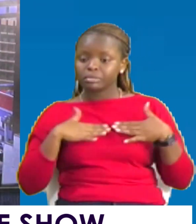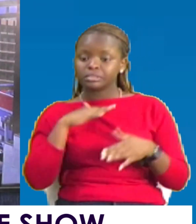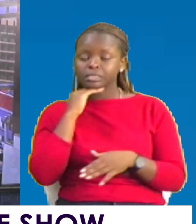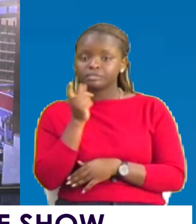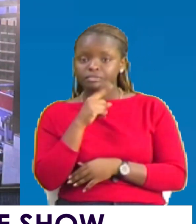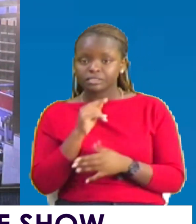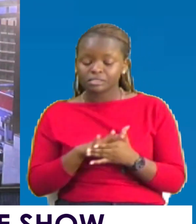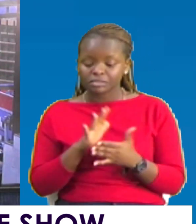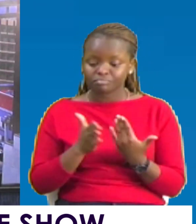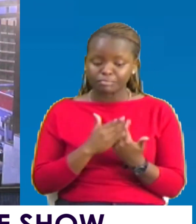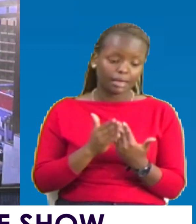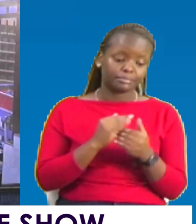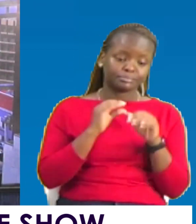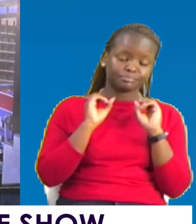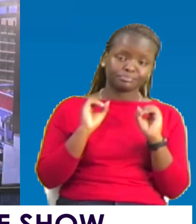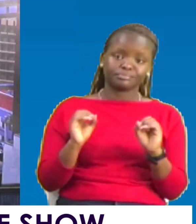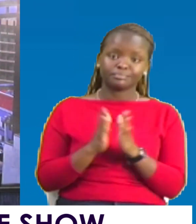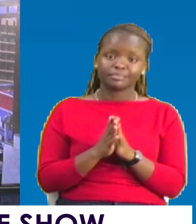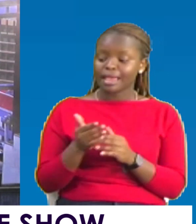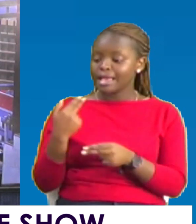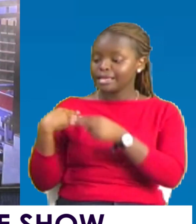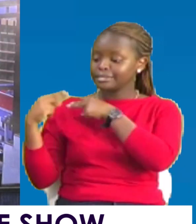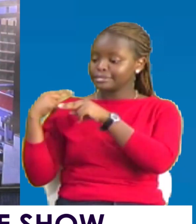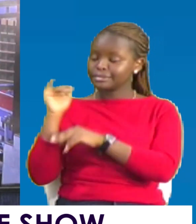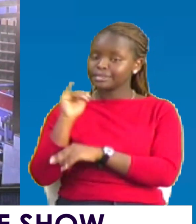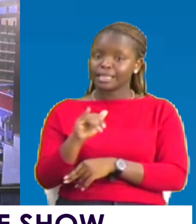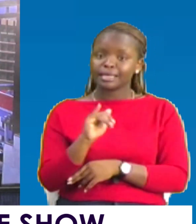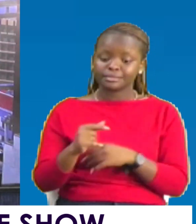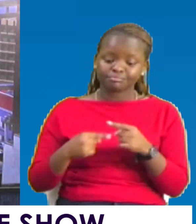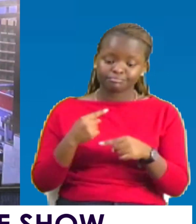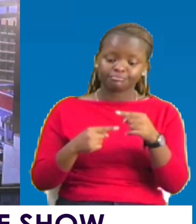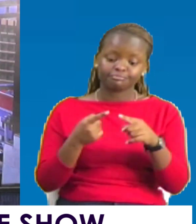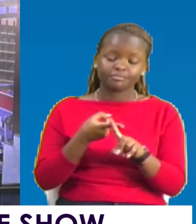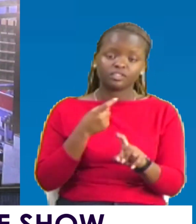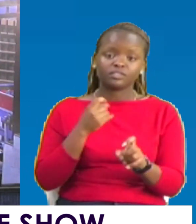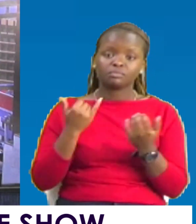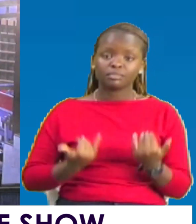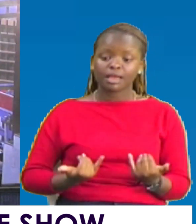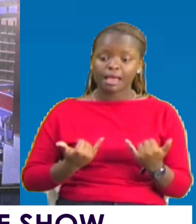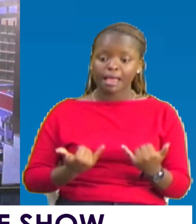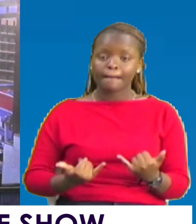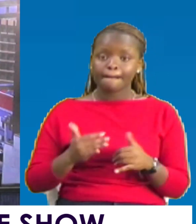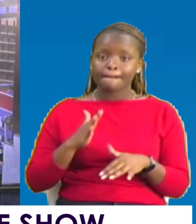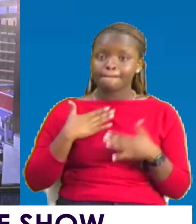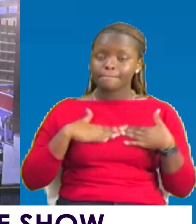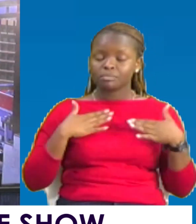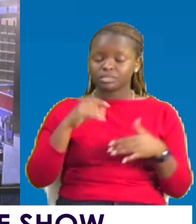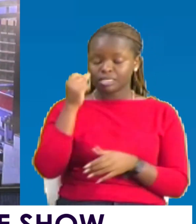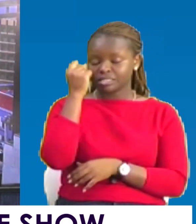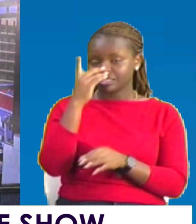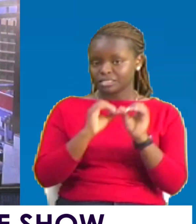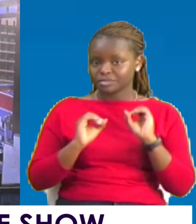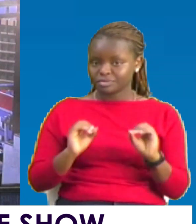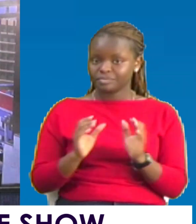matter. That is the kind of history that you are coming from, young people. You may not understand,